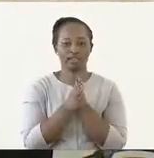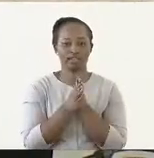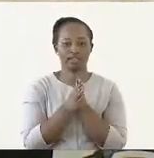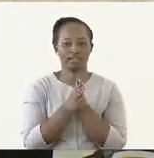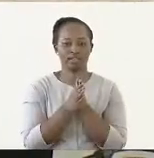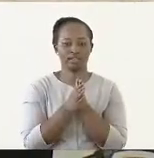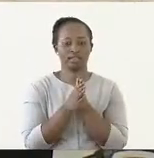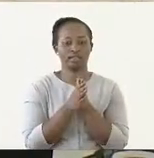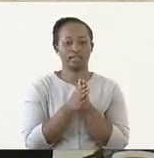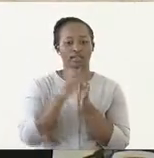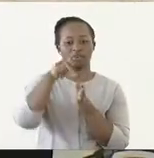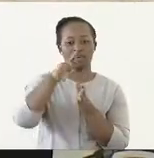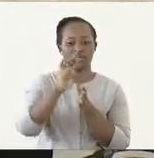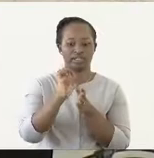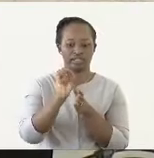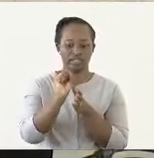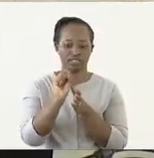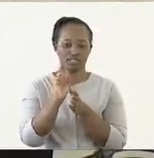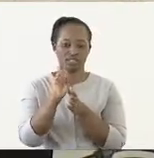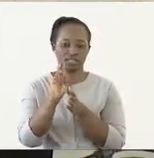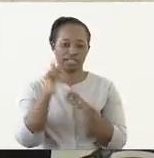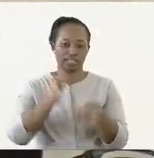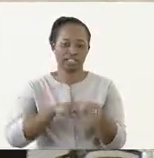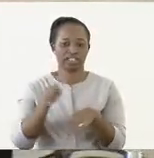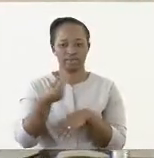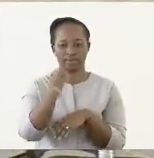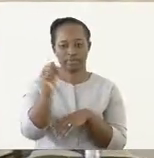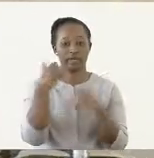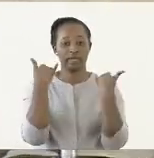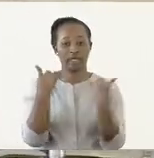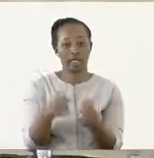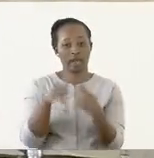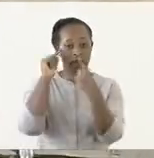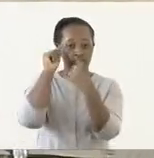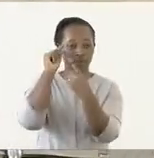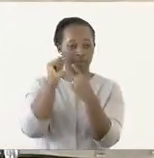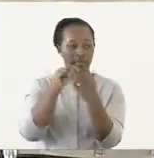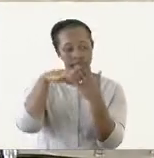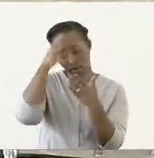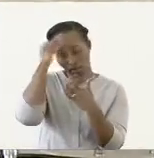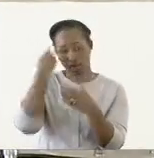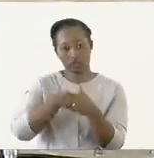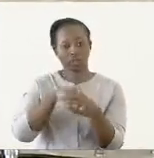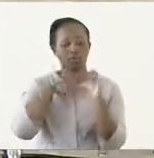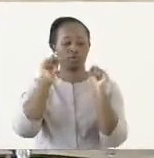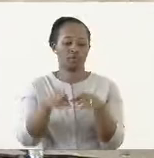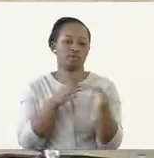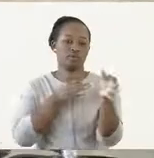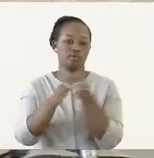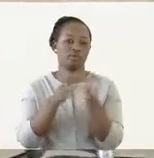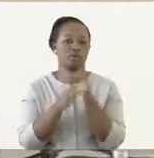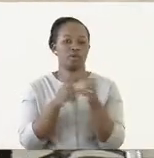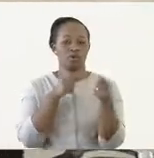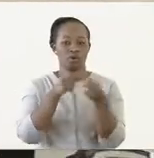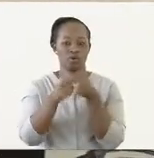and osmotic pressure within the body? So the learning objectives of today, we're going to be able to explain a